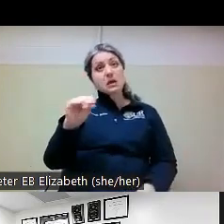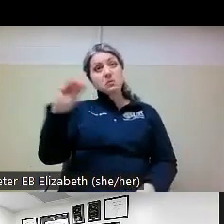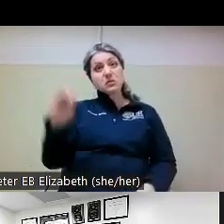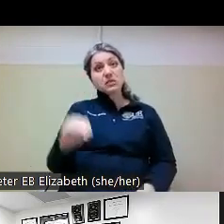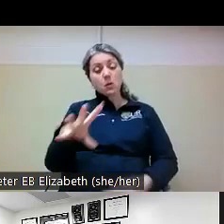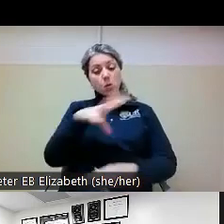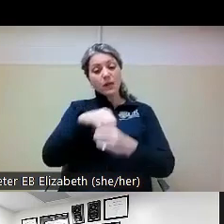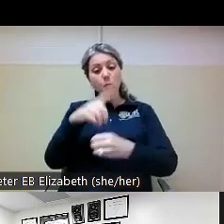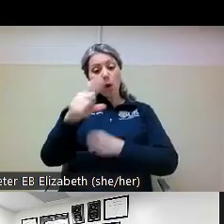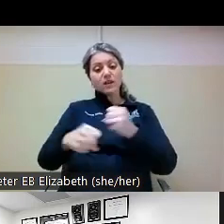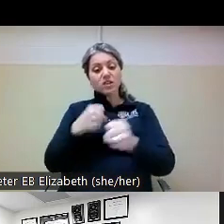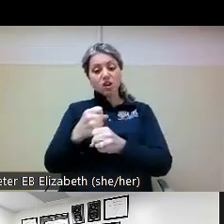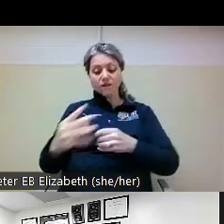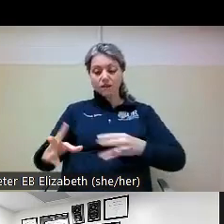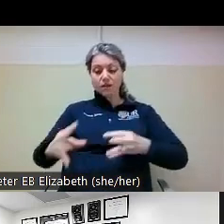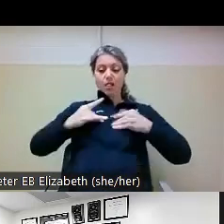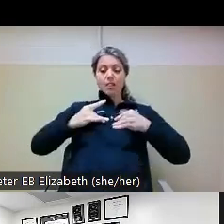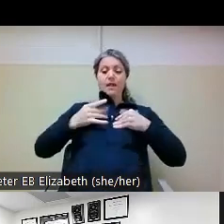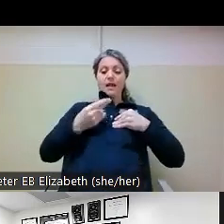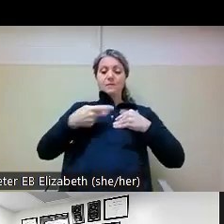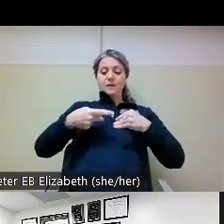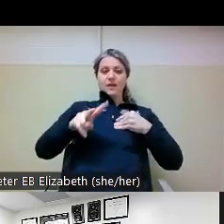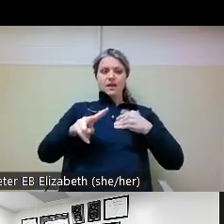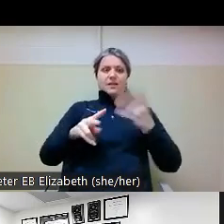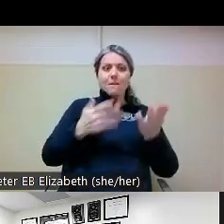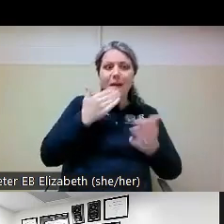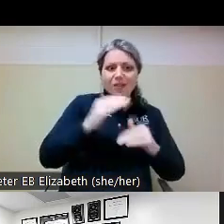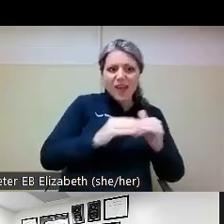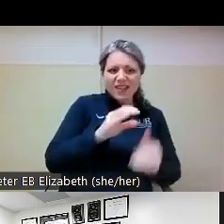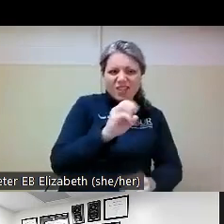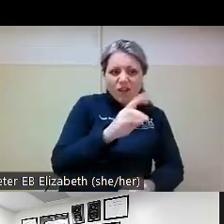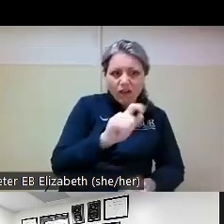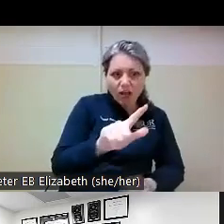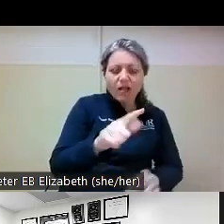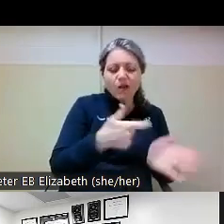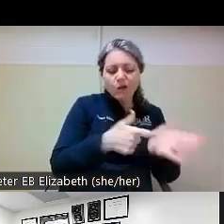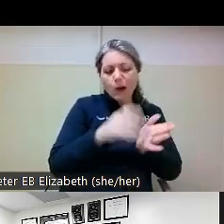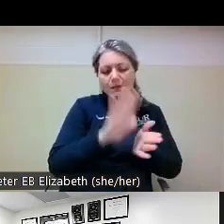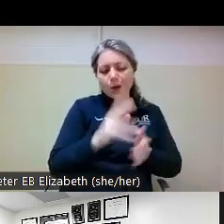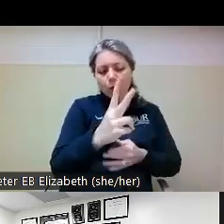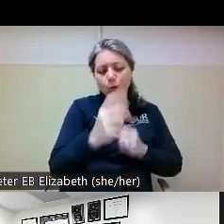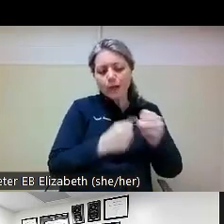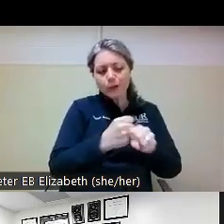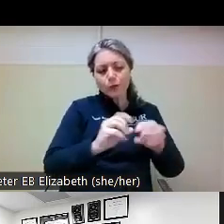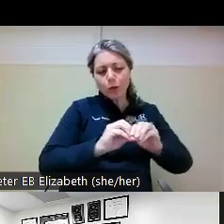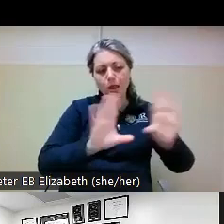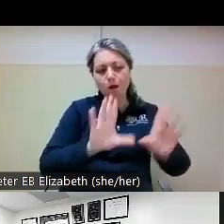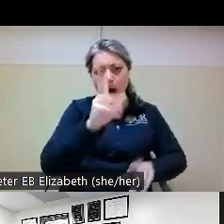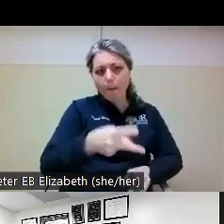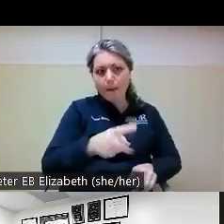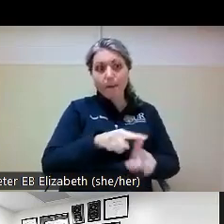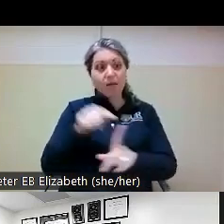year. And this is actually better than cervical HPV infections, which usually takes closer to 2 years to clear.